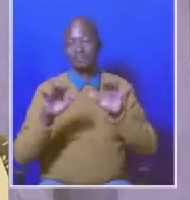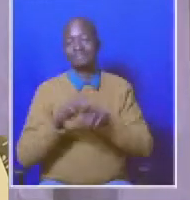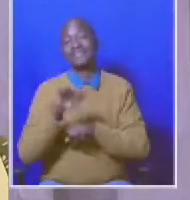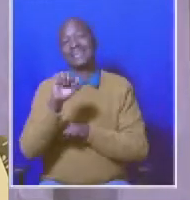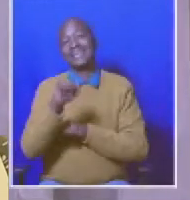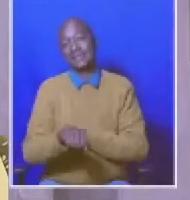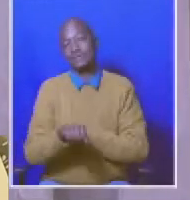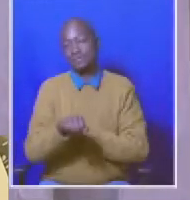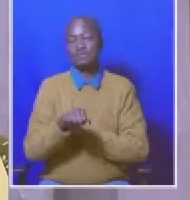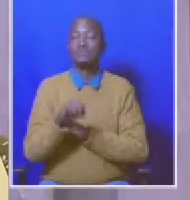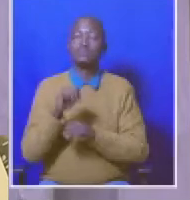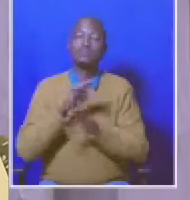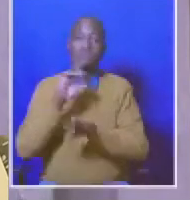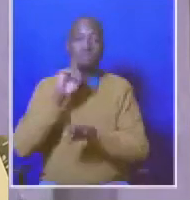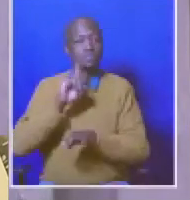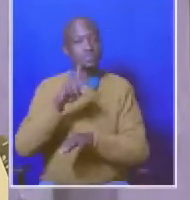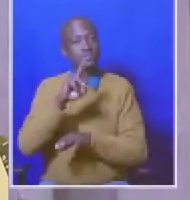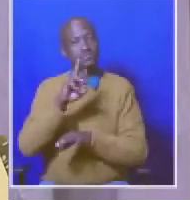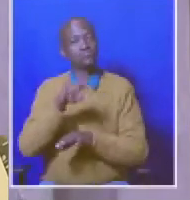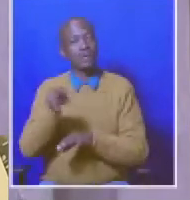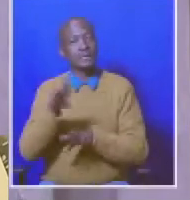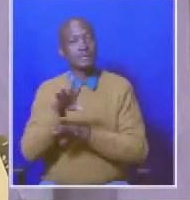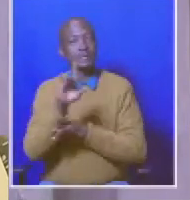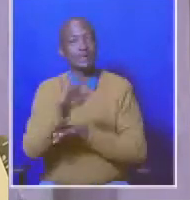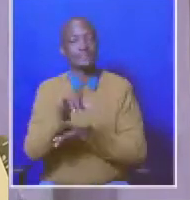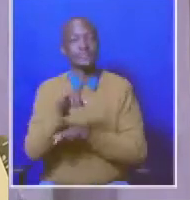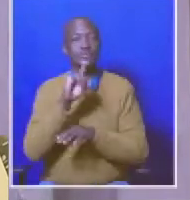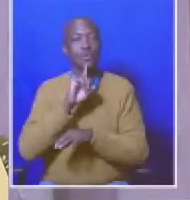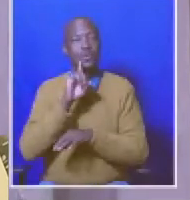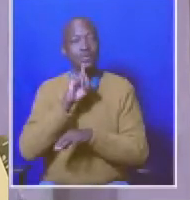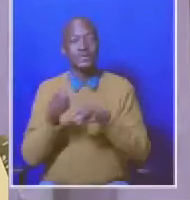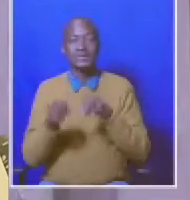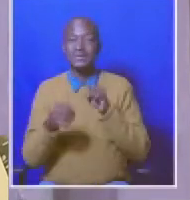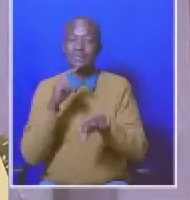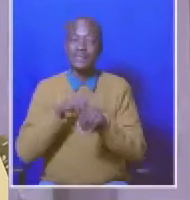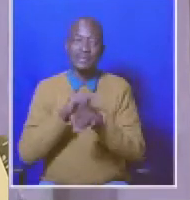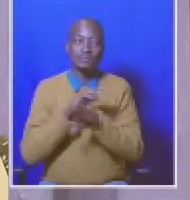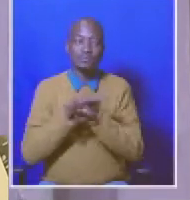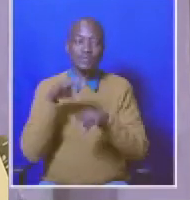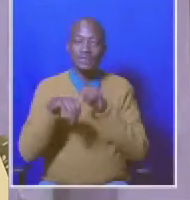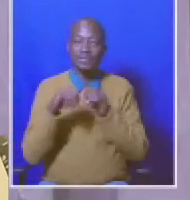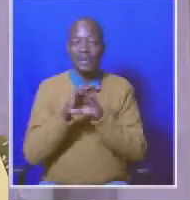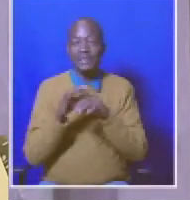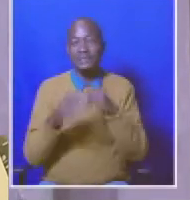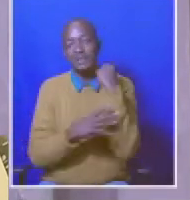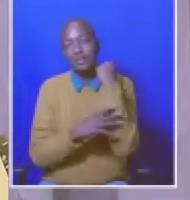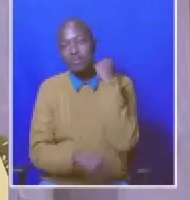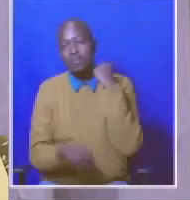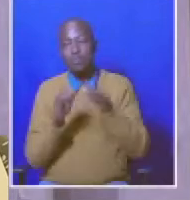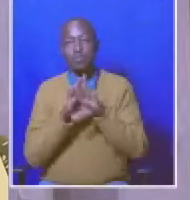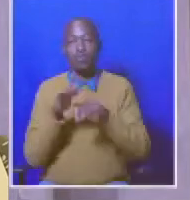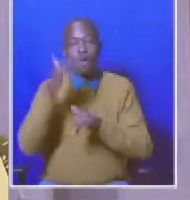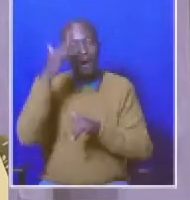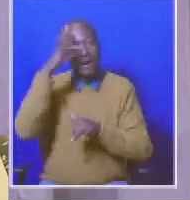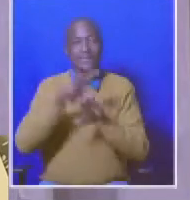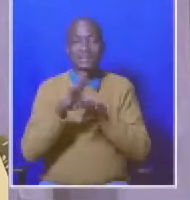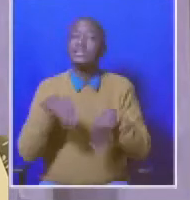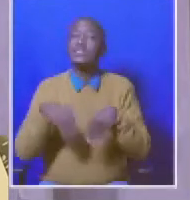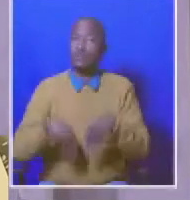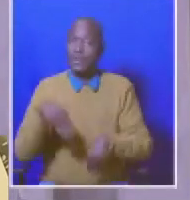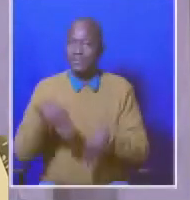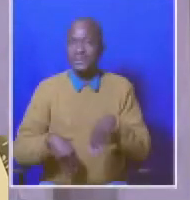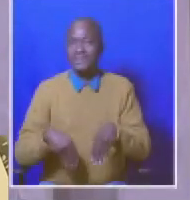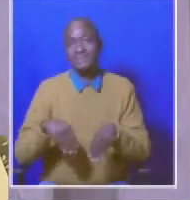that often you do find problems of poor government or corruption, and those are the things that we